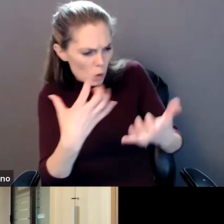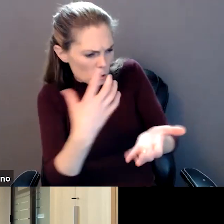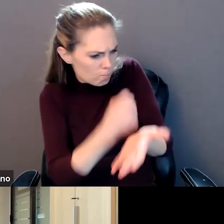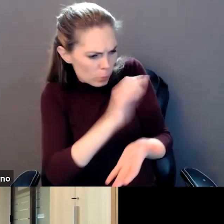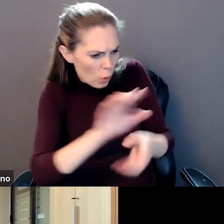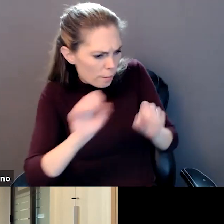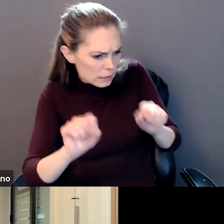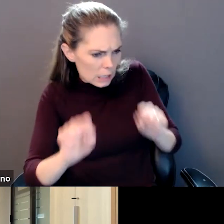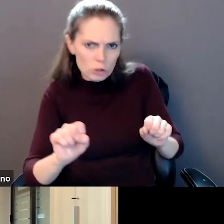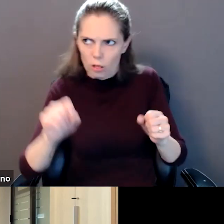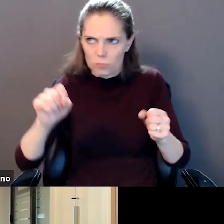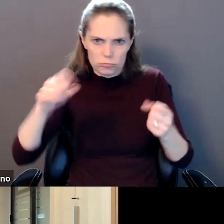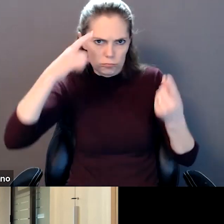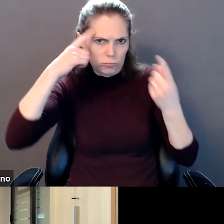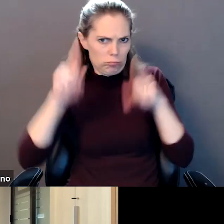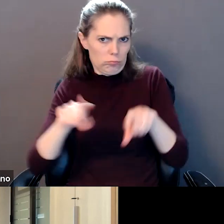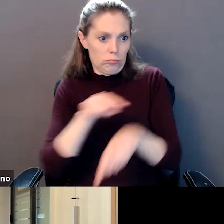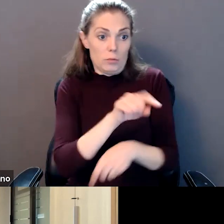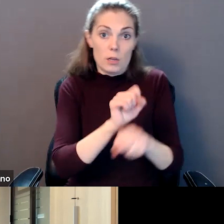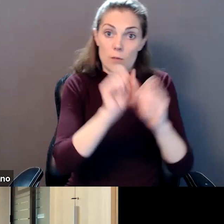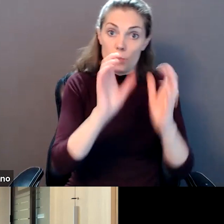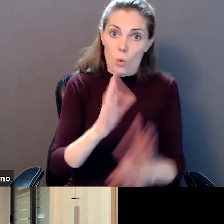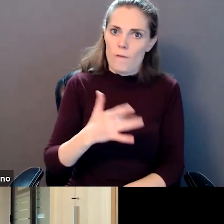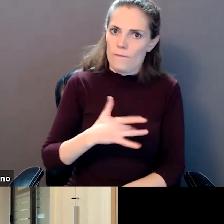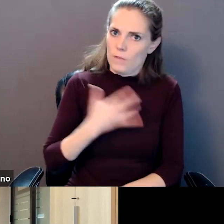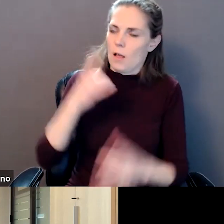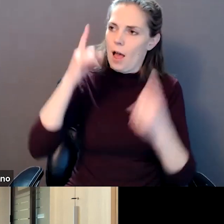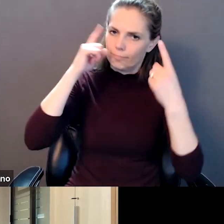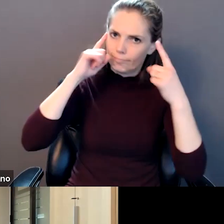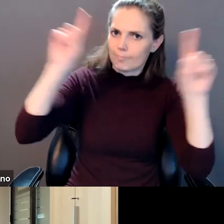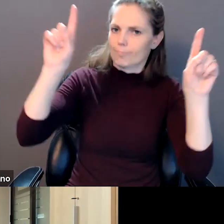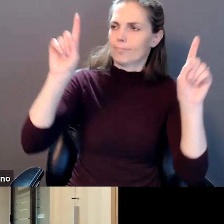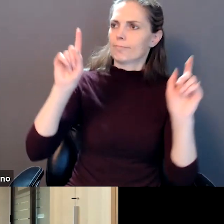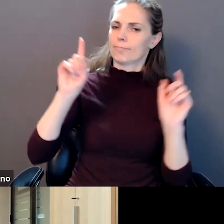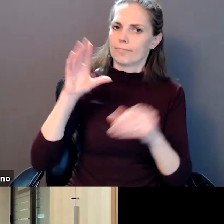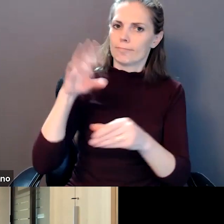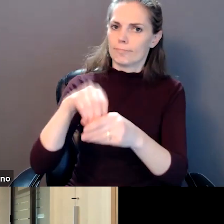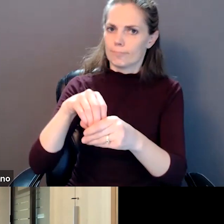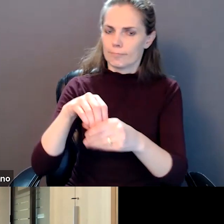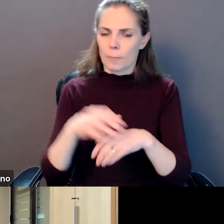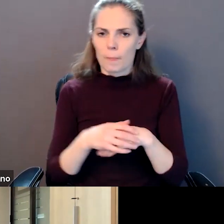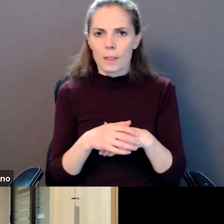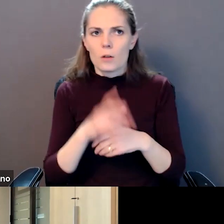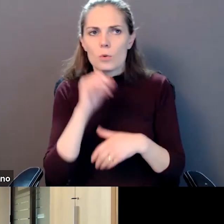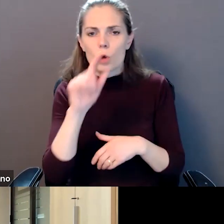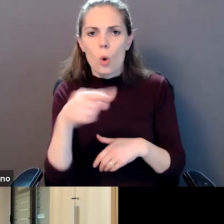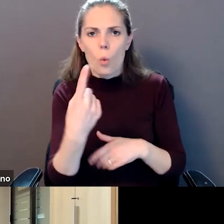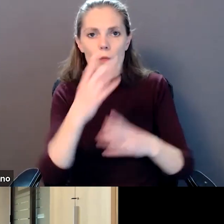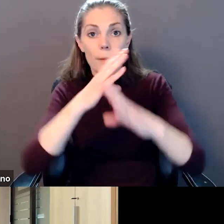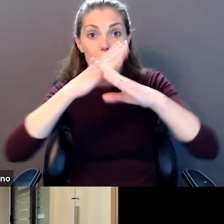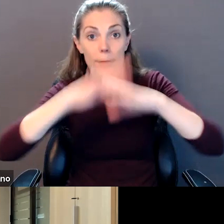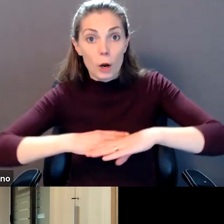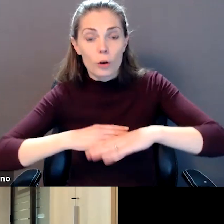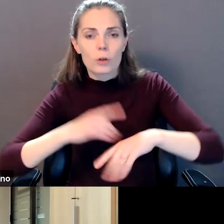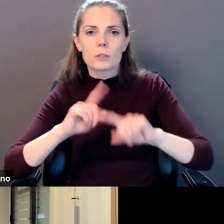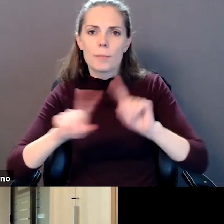achieving full opportunity and full potential? How do we remove, not only how do we remove barriers, but how do we put a springboard underneath